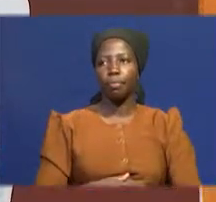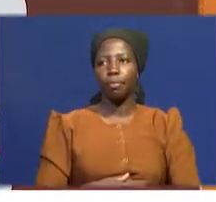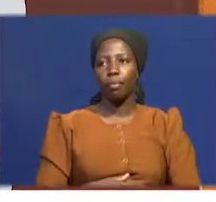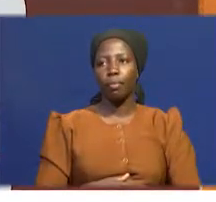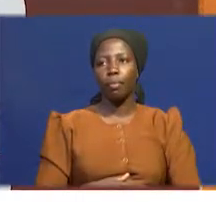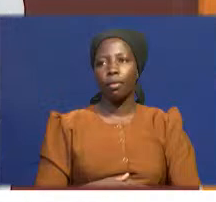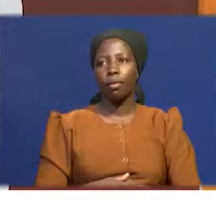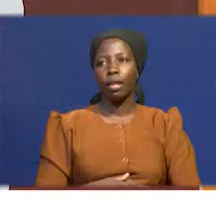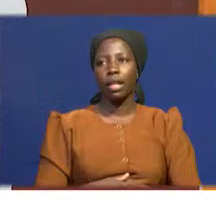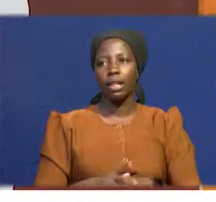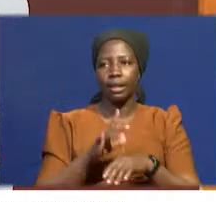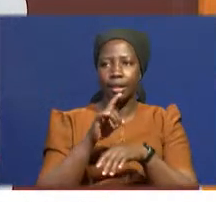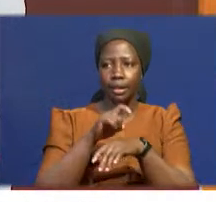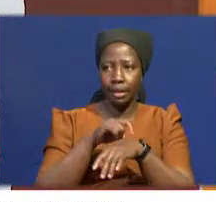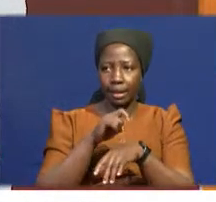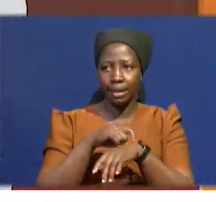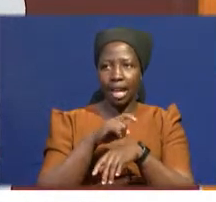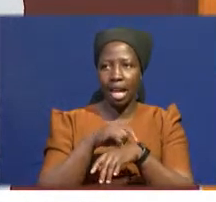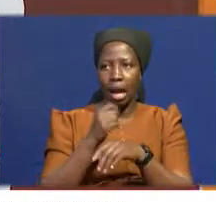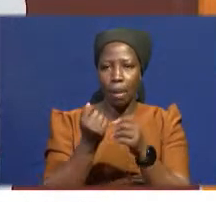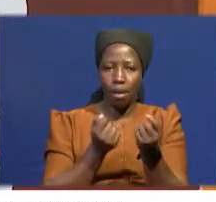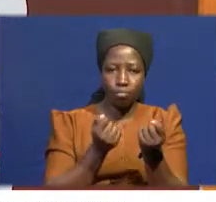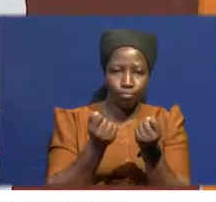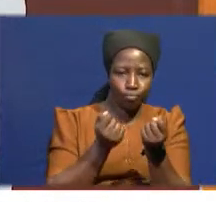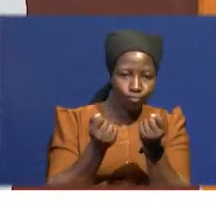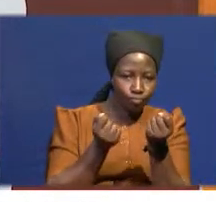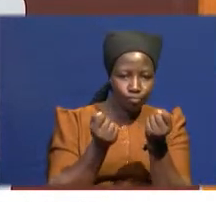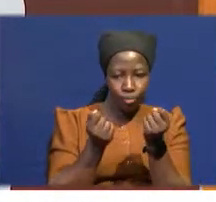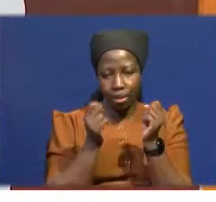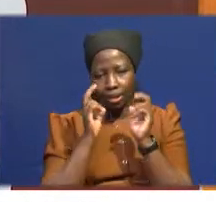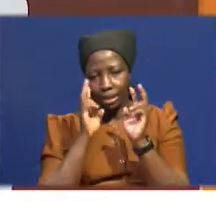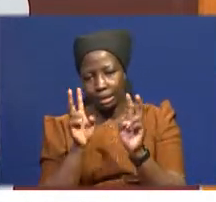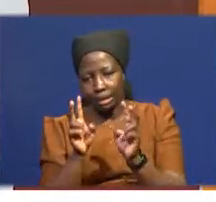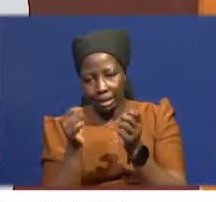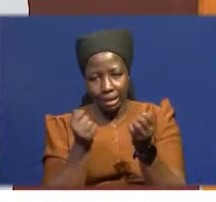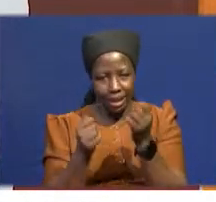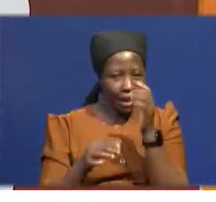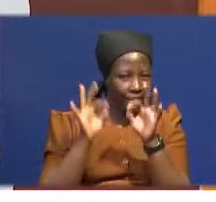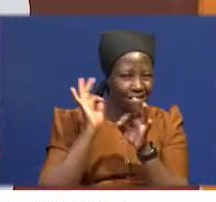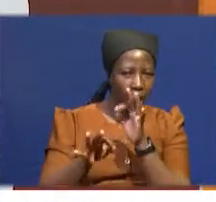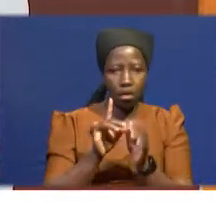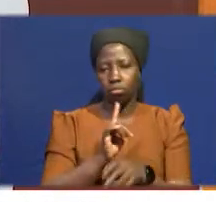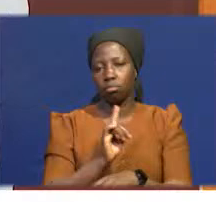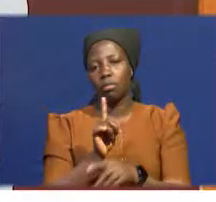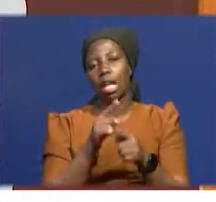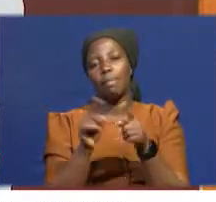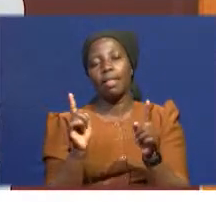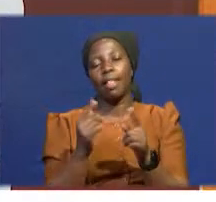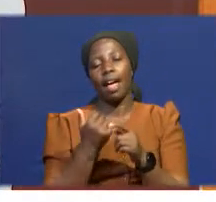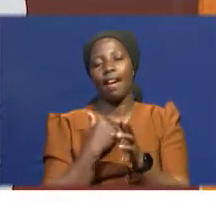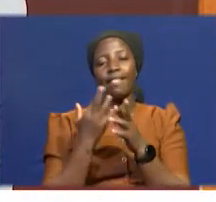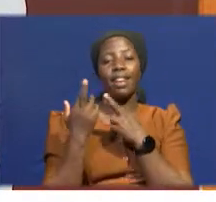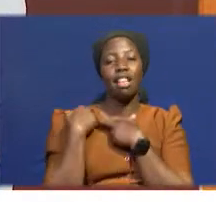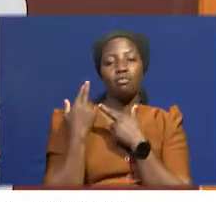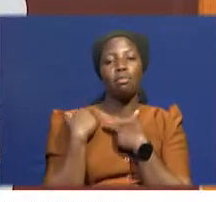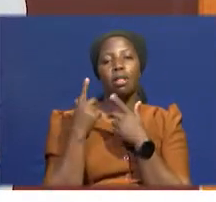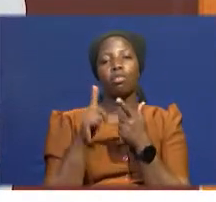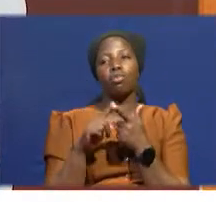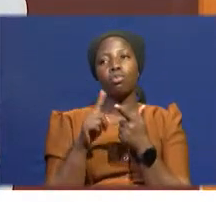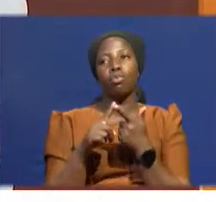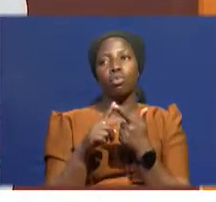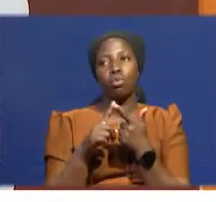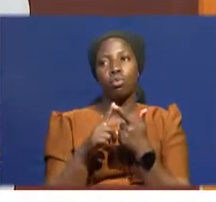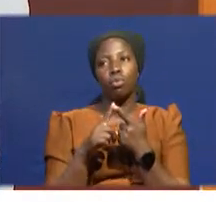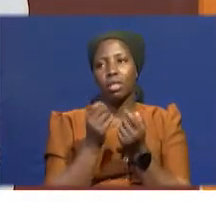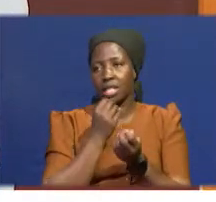well, not really as fast as the rally cars, but as I'm running through, if I notice anything, I have a duty then to radio that to